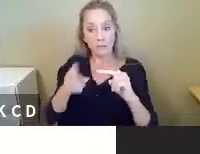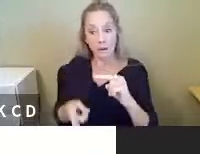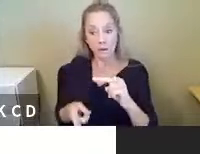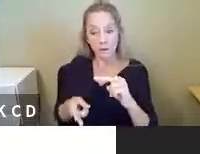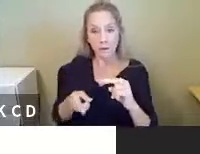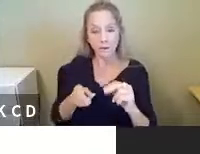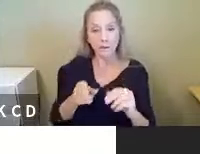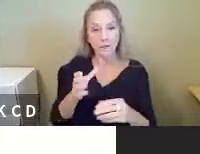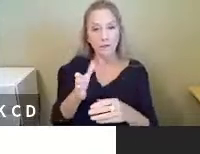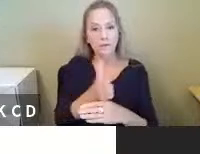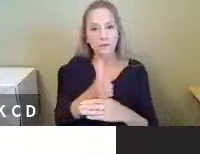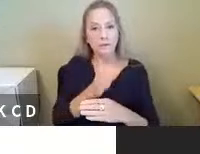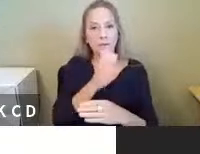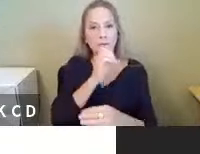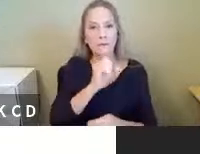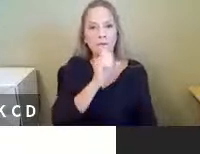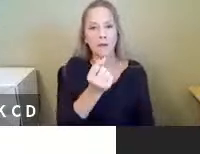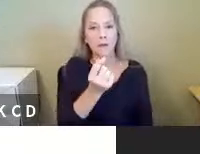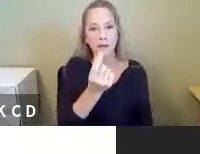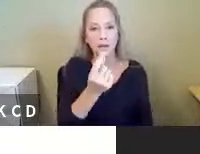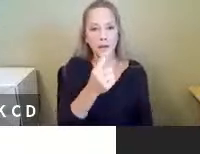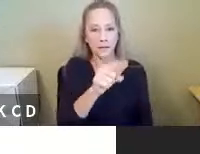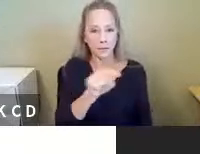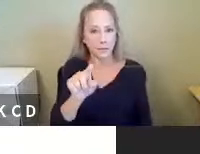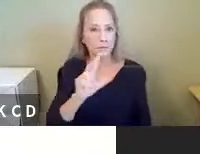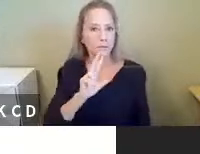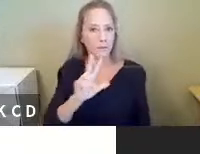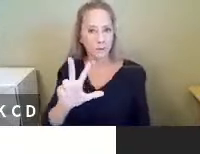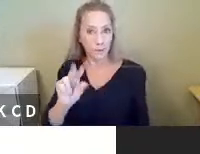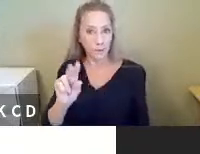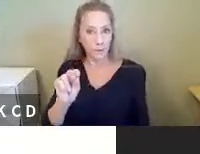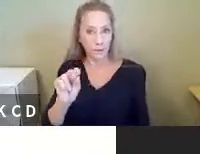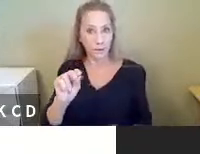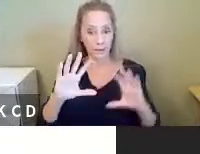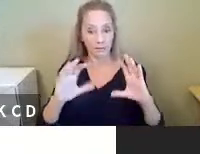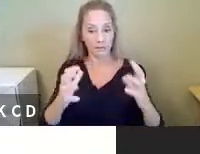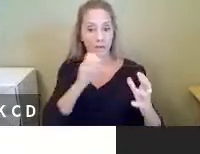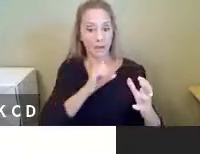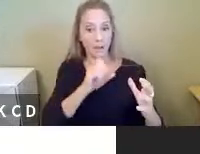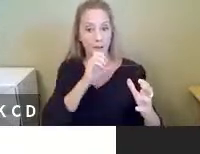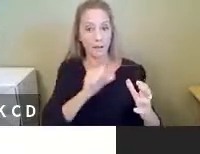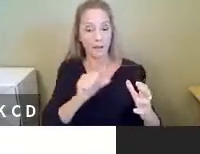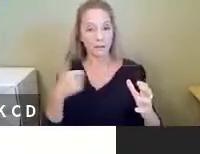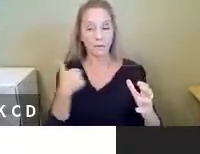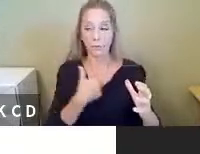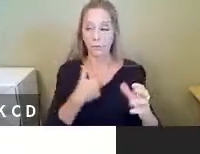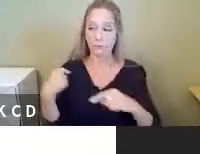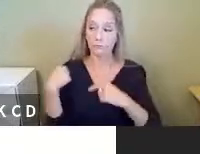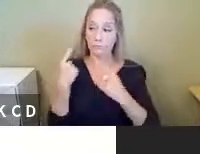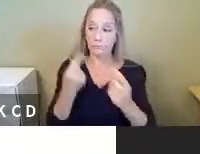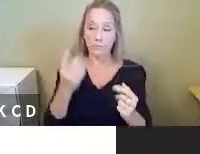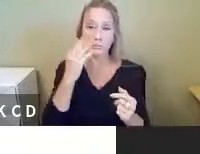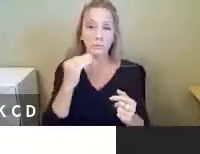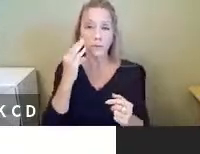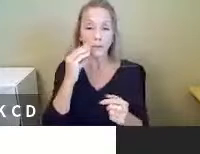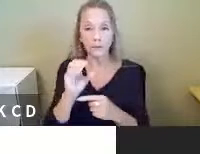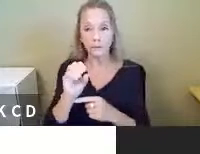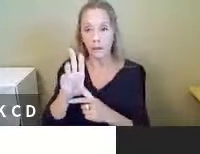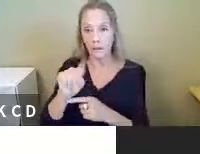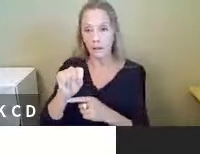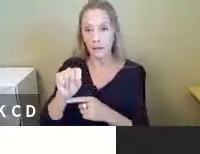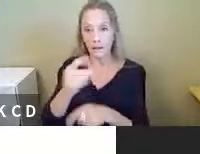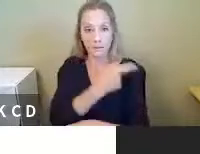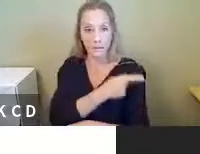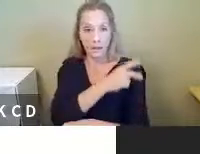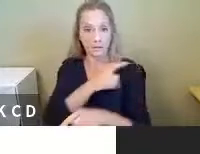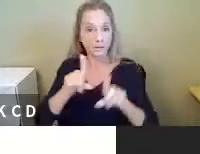to 30 age group. I can say our experience is that our outpatient testing,